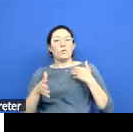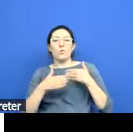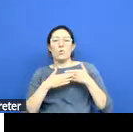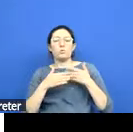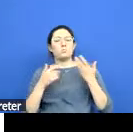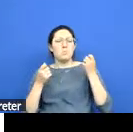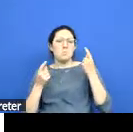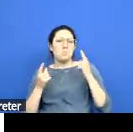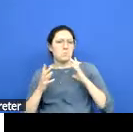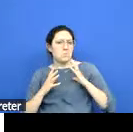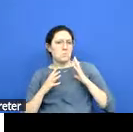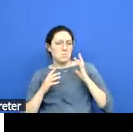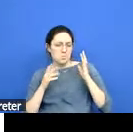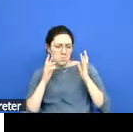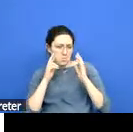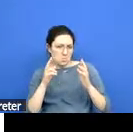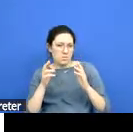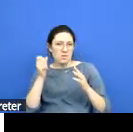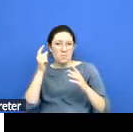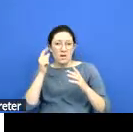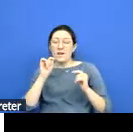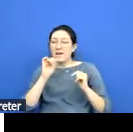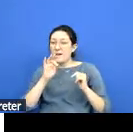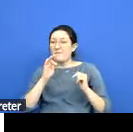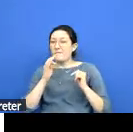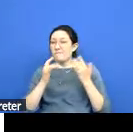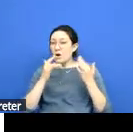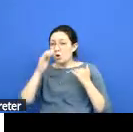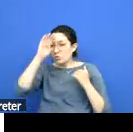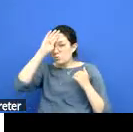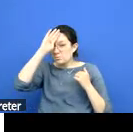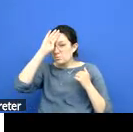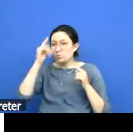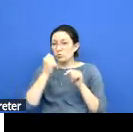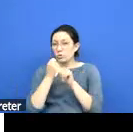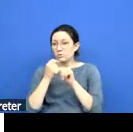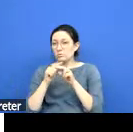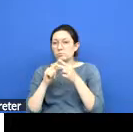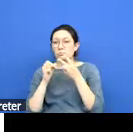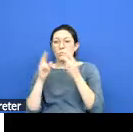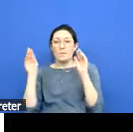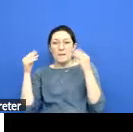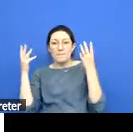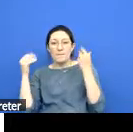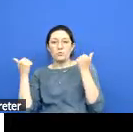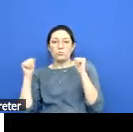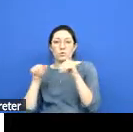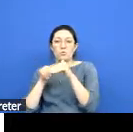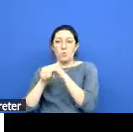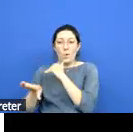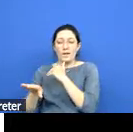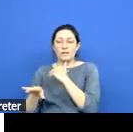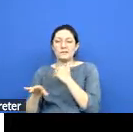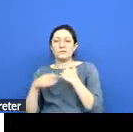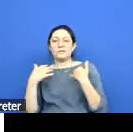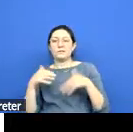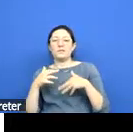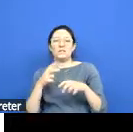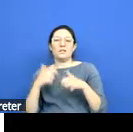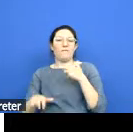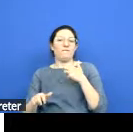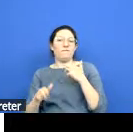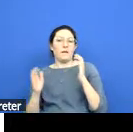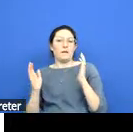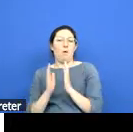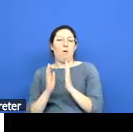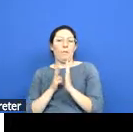I'm just concerned if a fire truck or an ambulance has to try to make that turn and go down that narrow space between